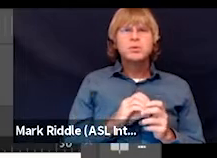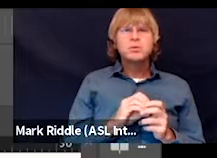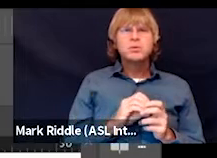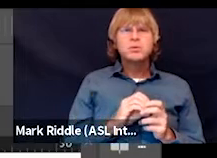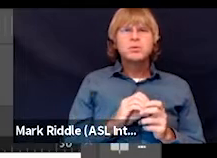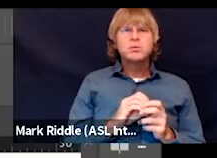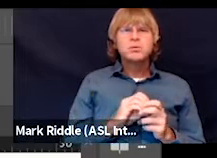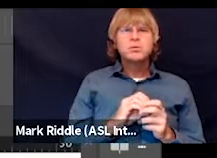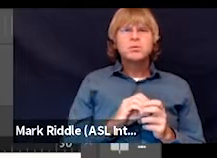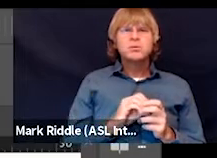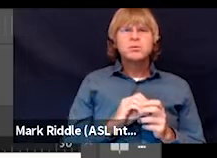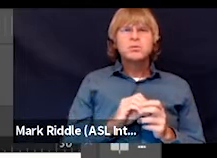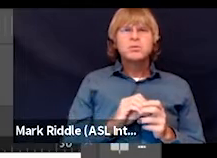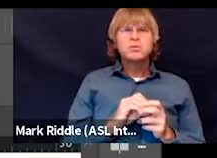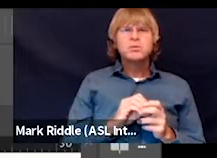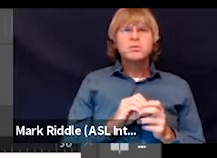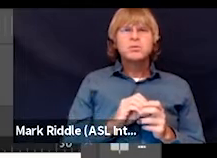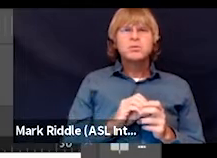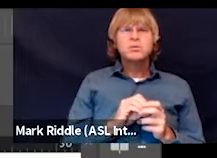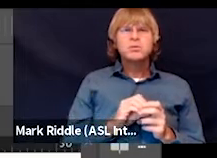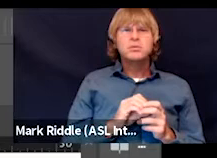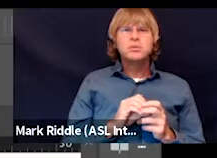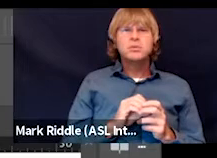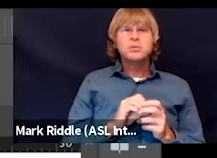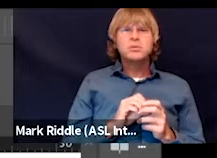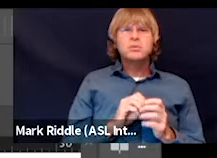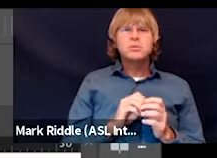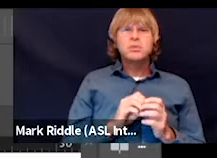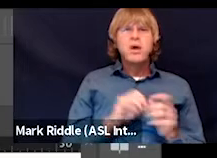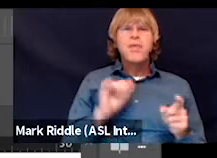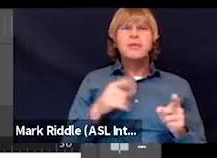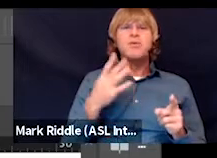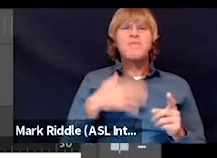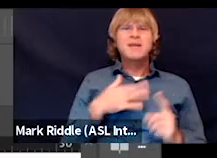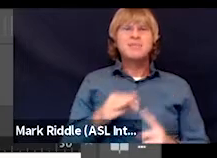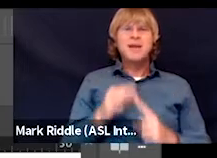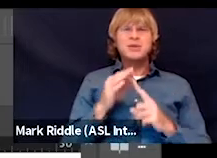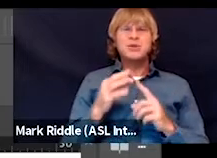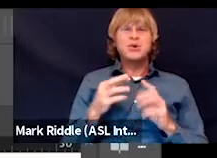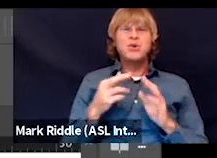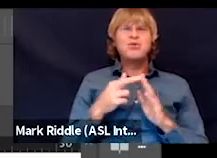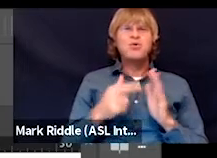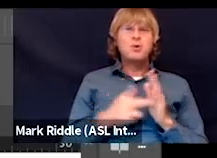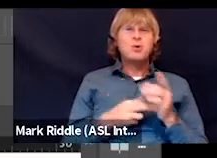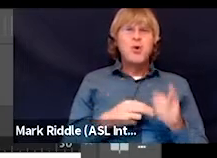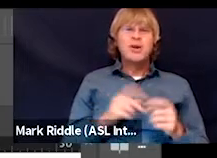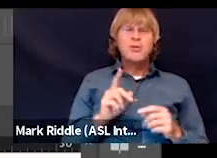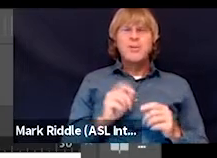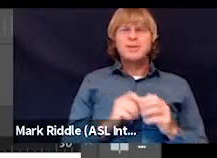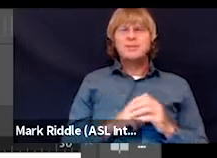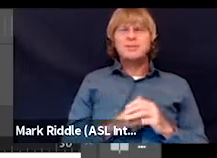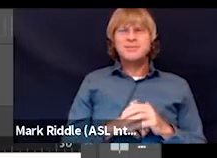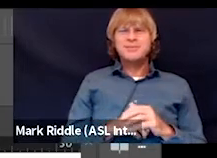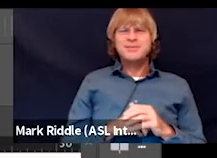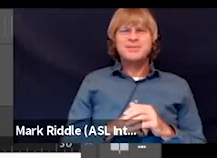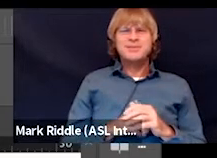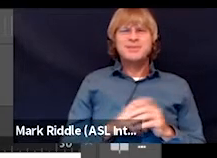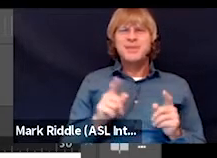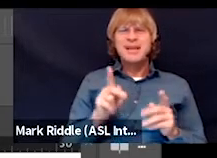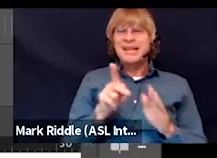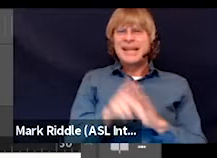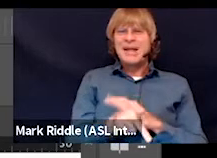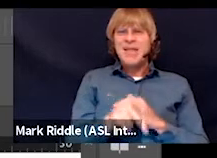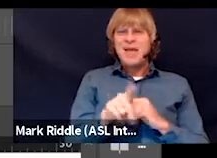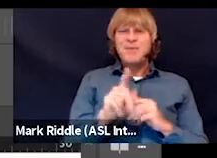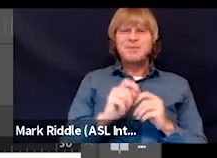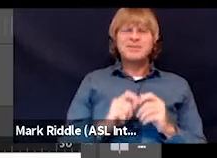we'll just, I could mess around all day. Woo, oh, this has got one of my special rules on it. Let's kill that.